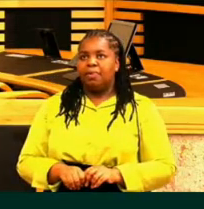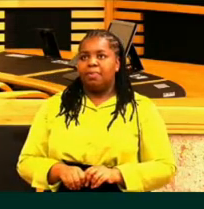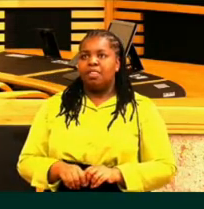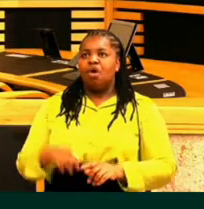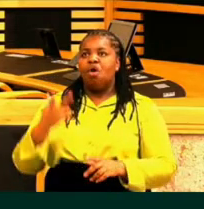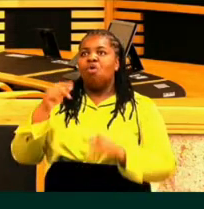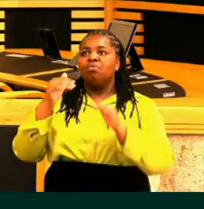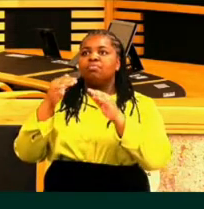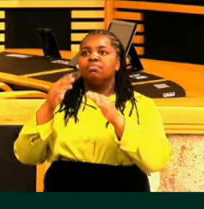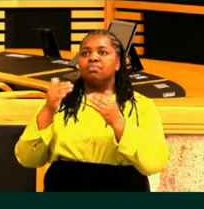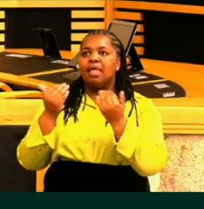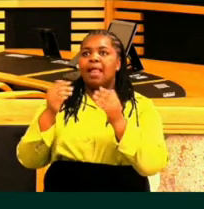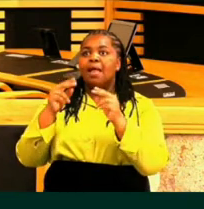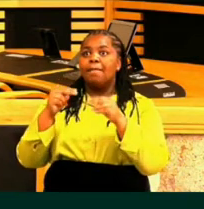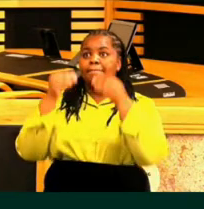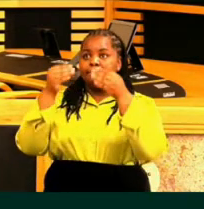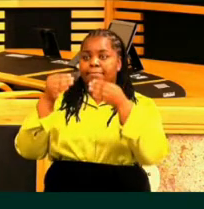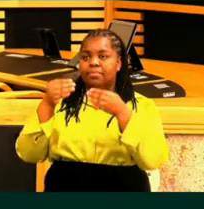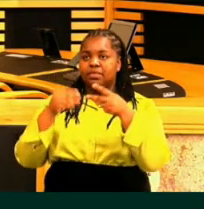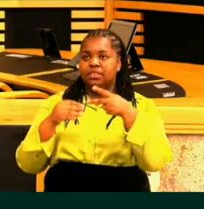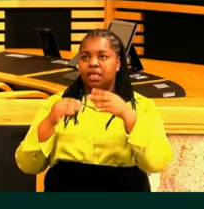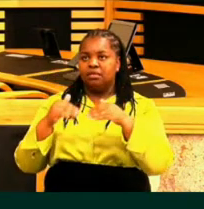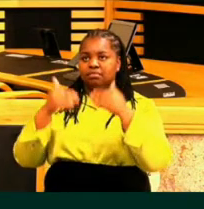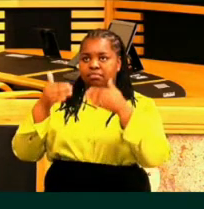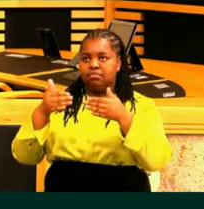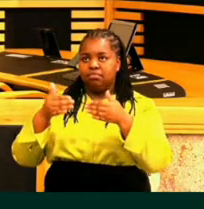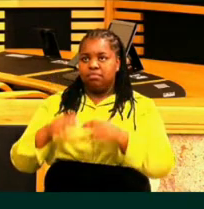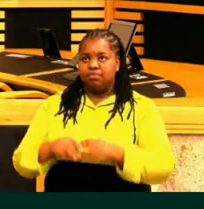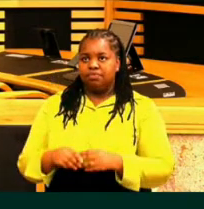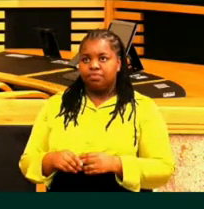Chief Whip and deputy chief whip of the legislature